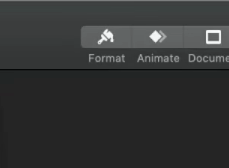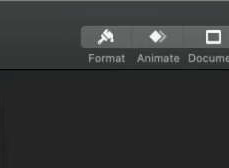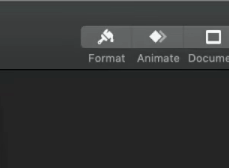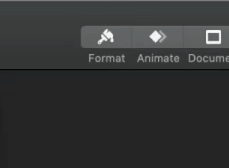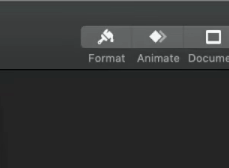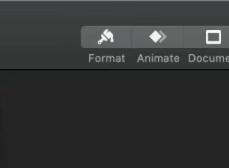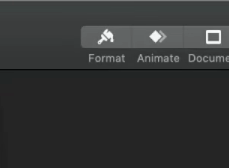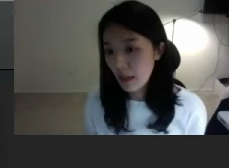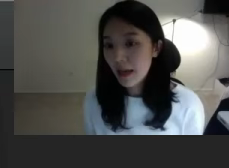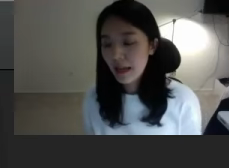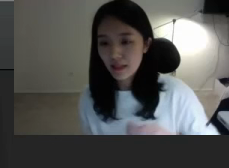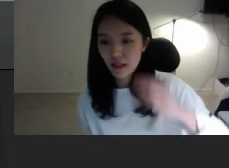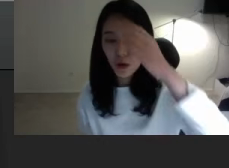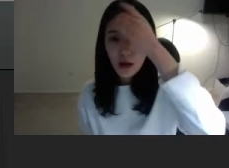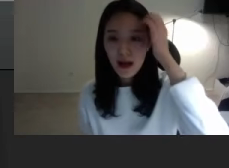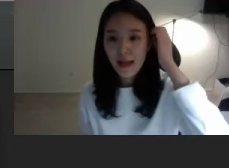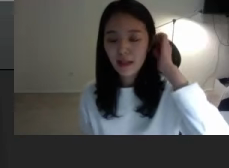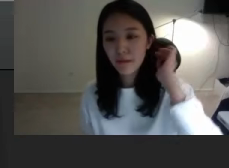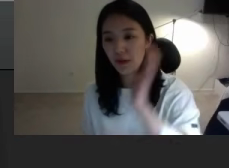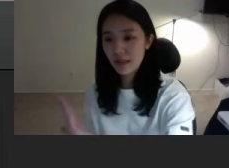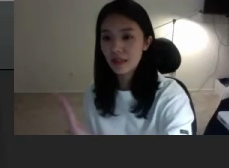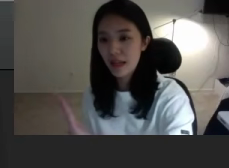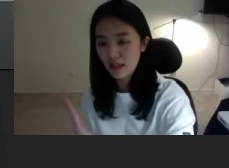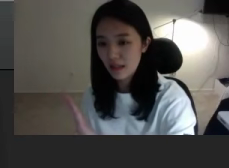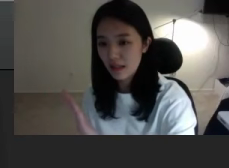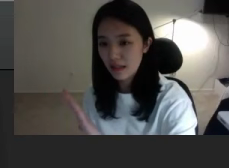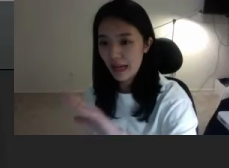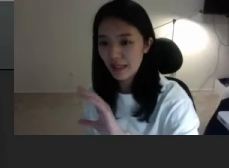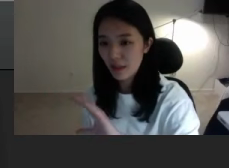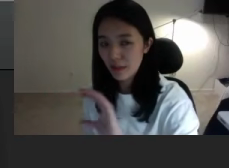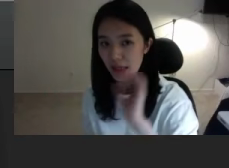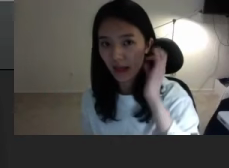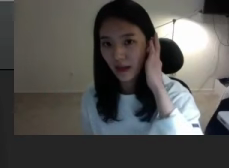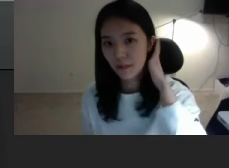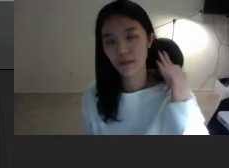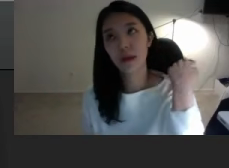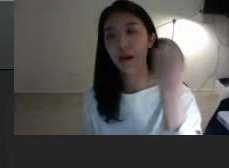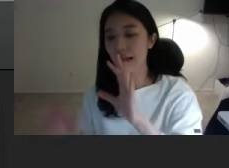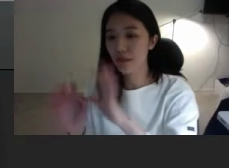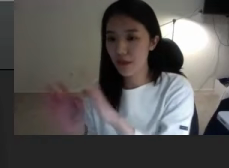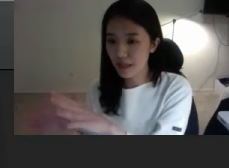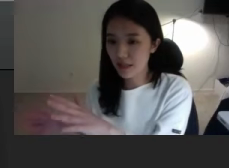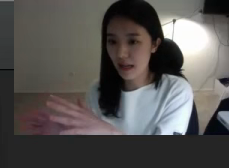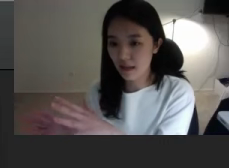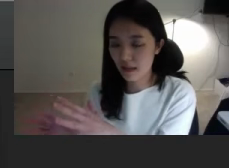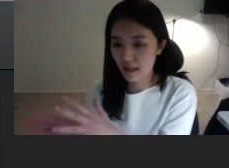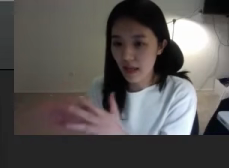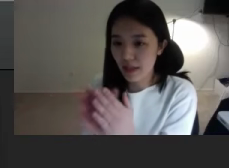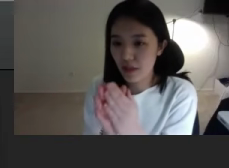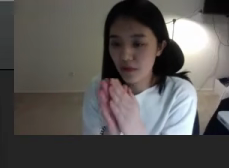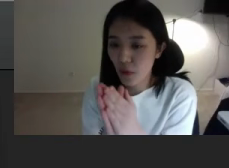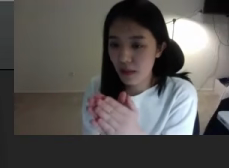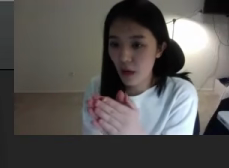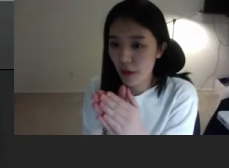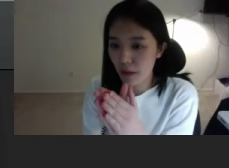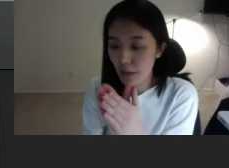data. Mhm. Yeah, so for this analysis, I didn't really, so for this analysis, I